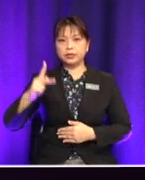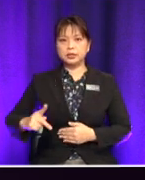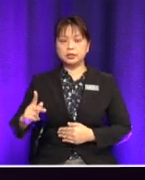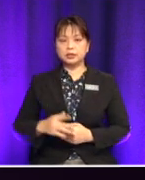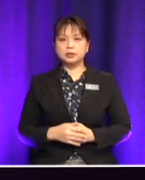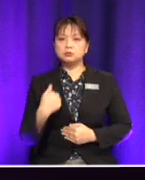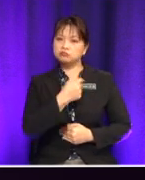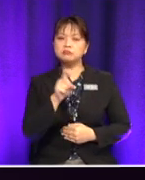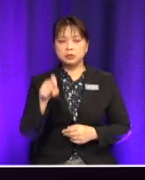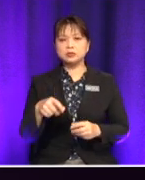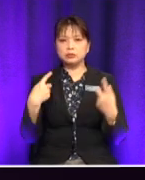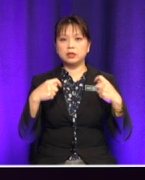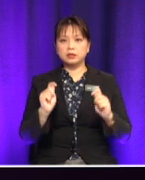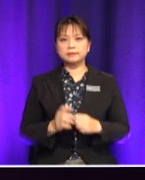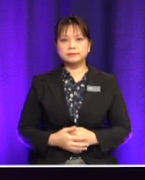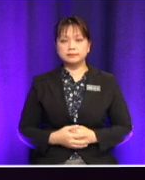try.